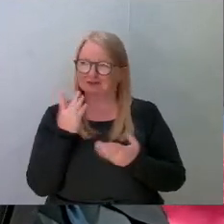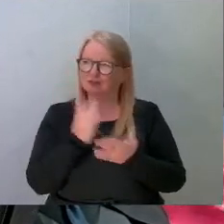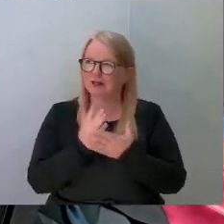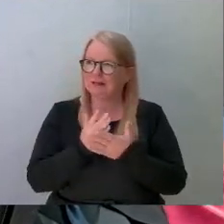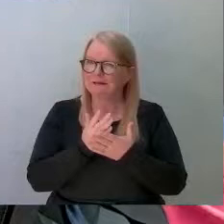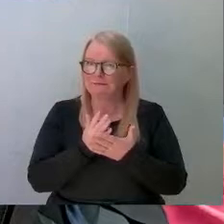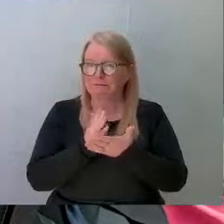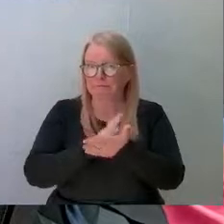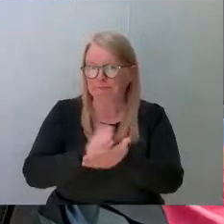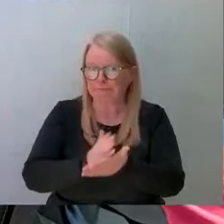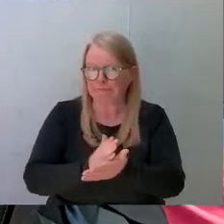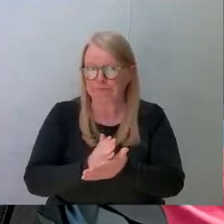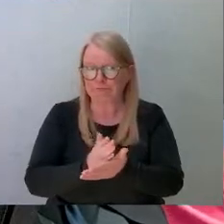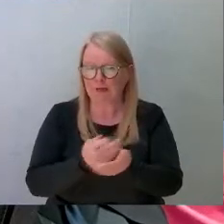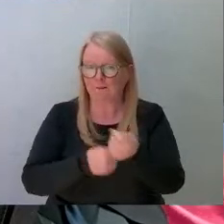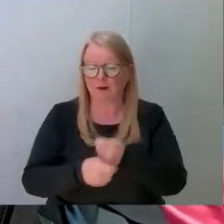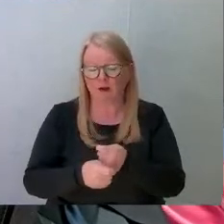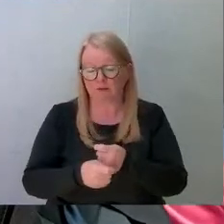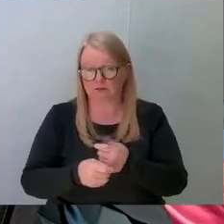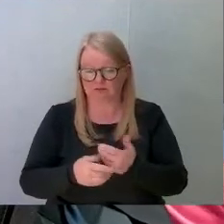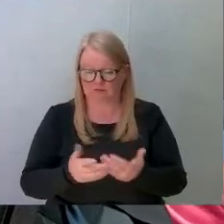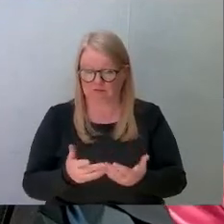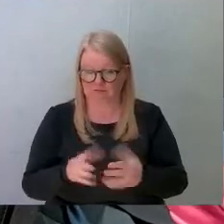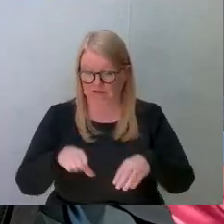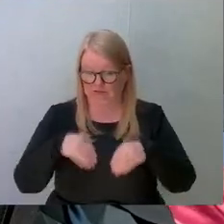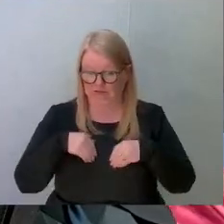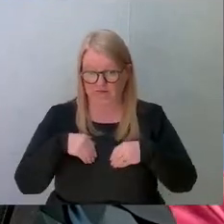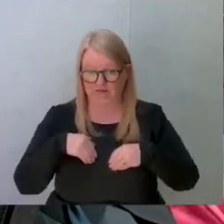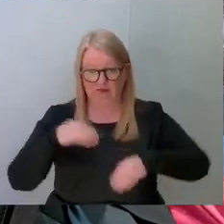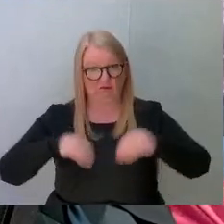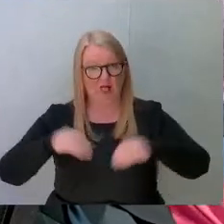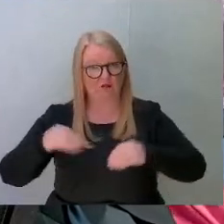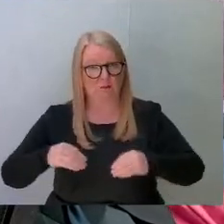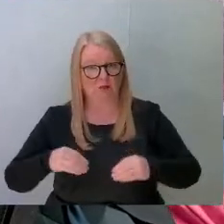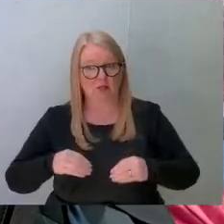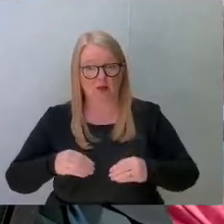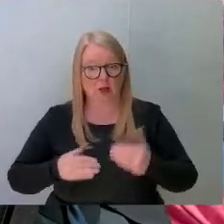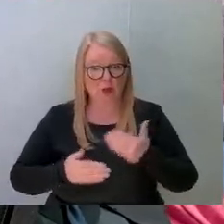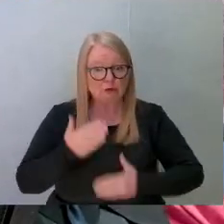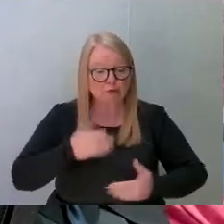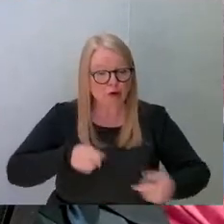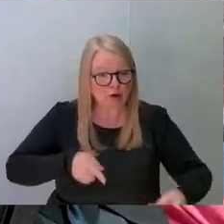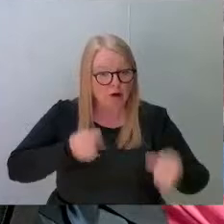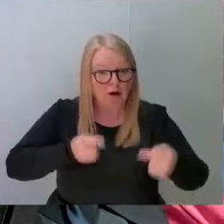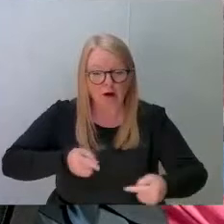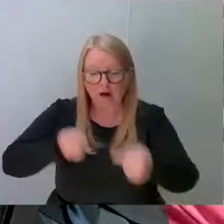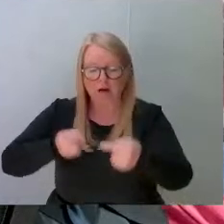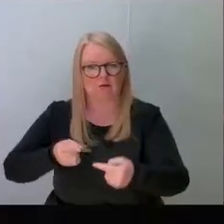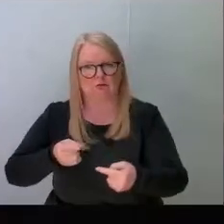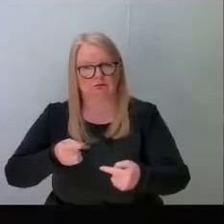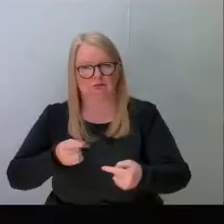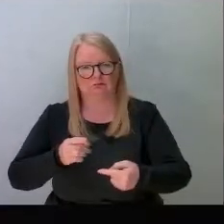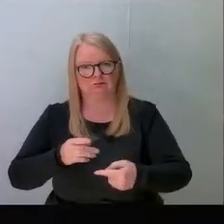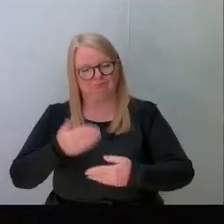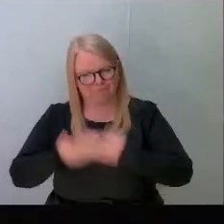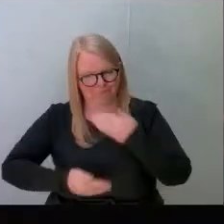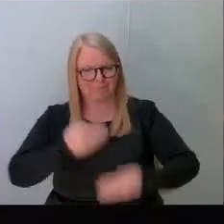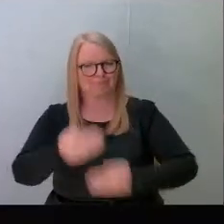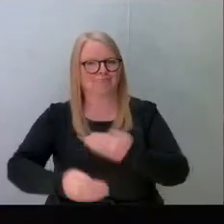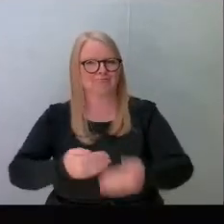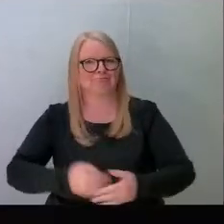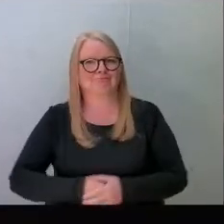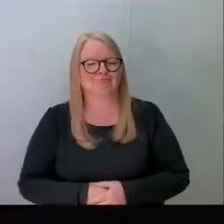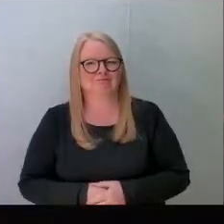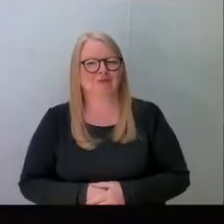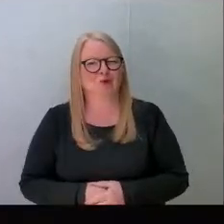uncertainty and remaining flexible and willing to test out new opportunities as you head out from today. So looking back